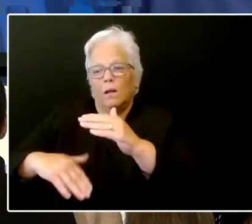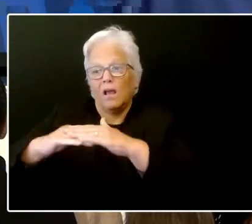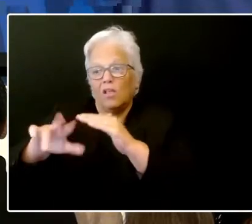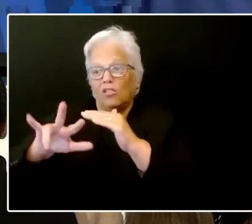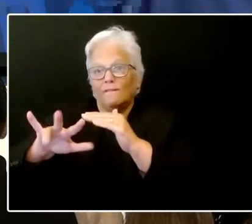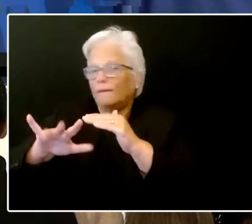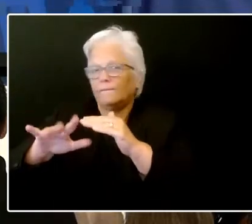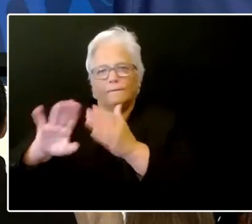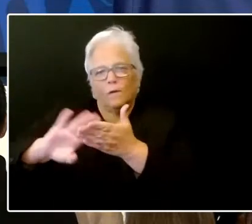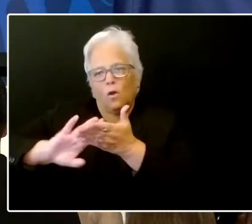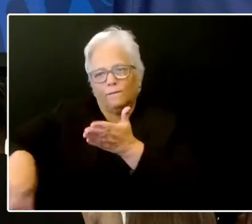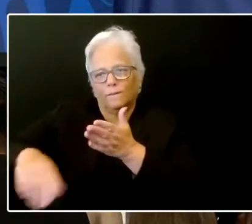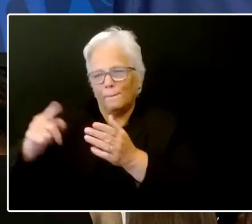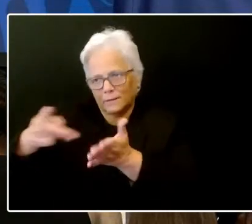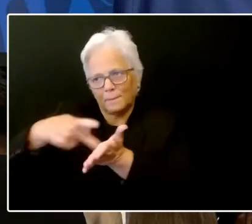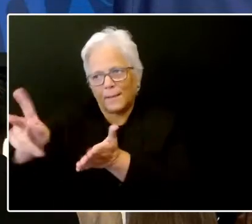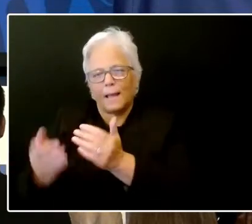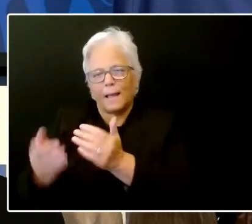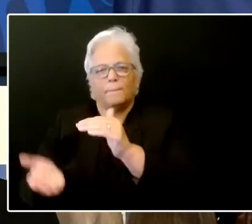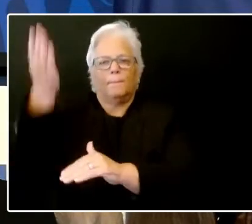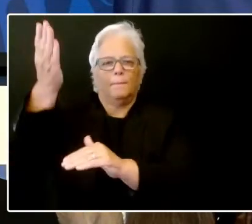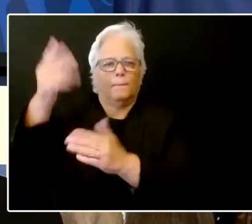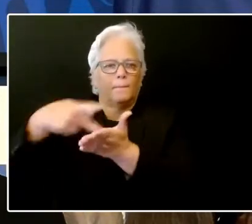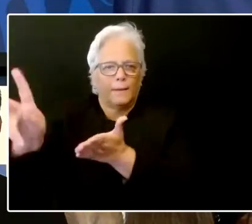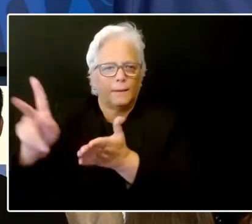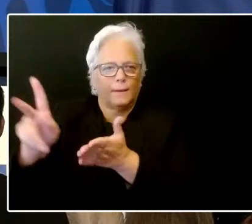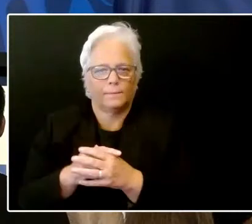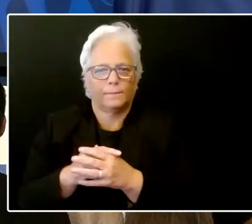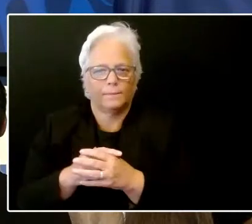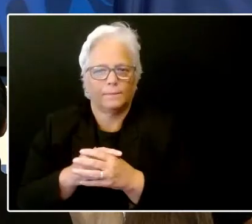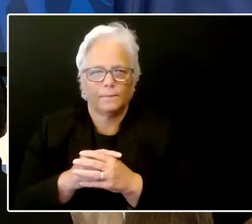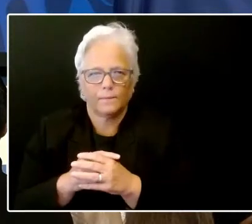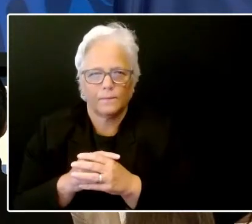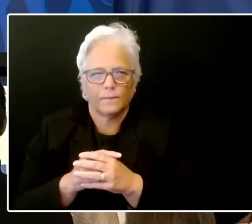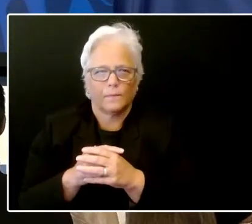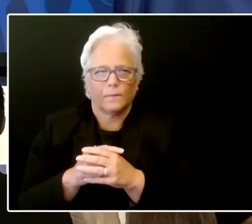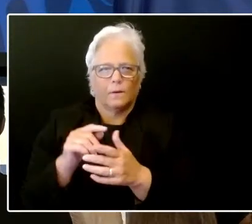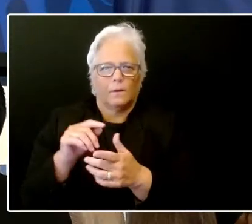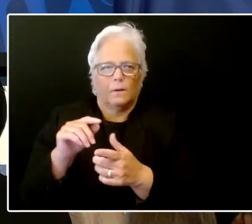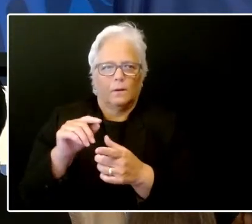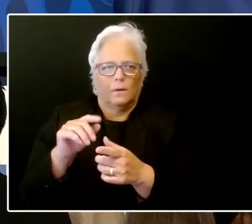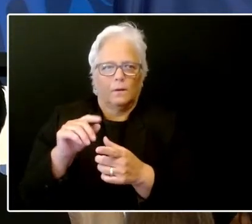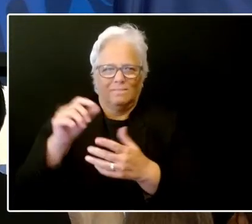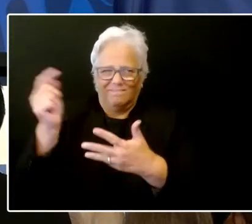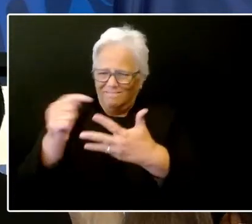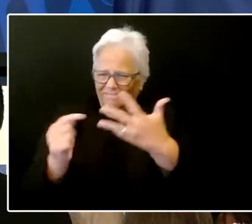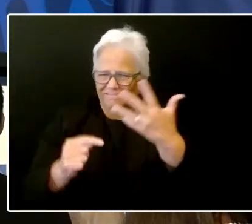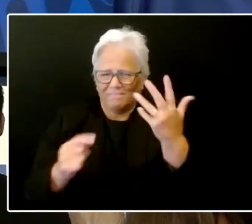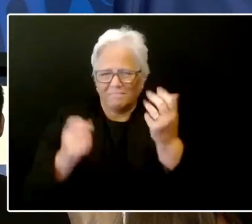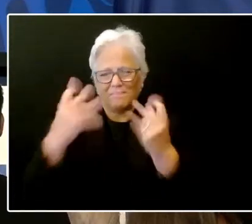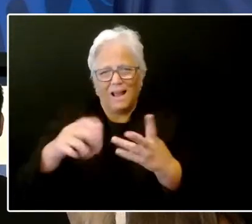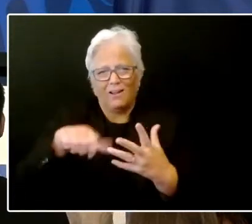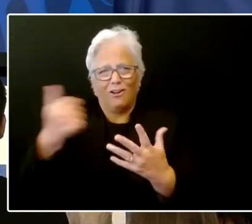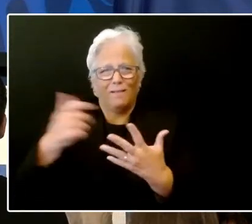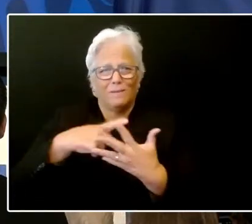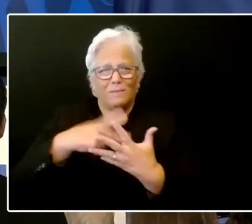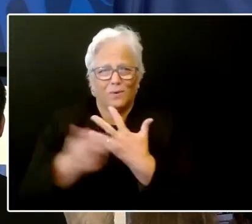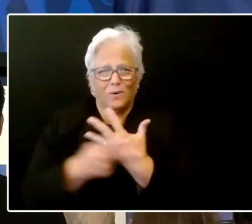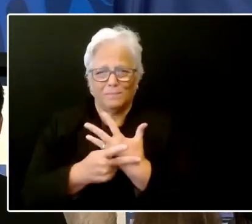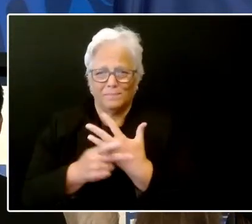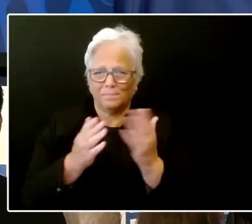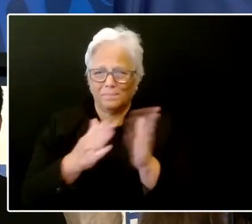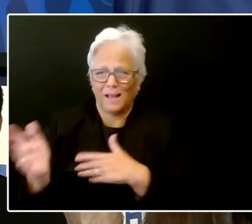on reproductive freedom. And no, we will not. And